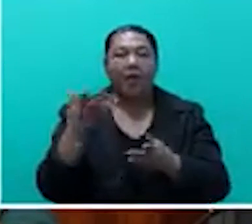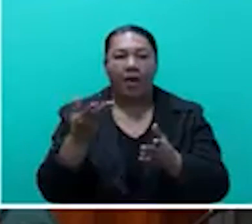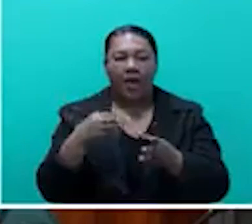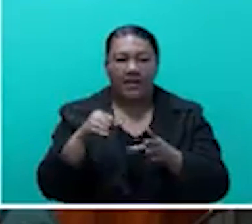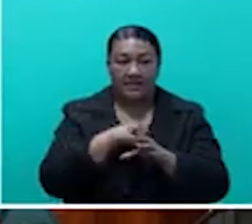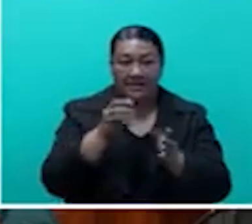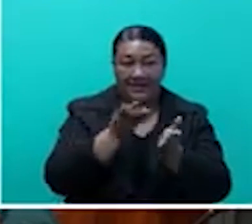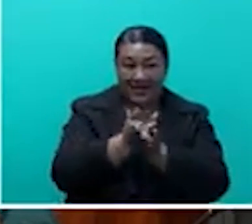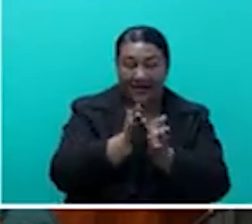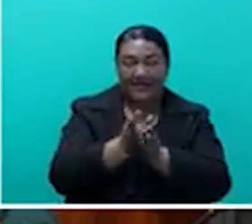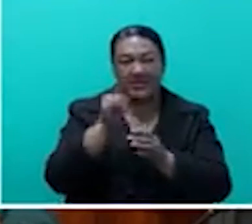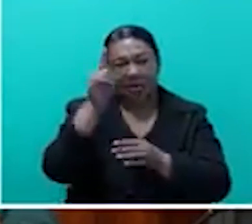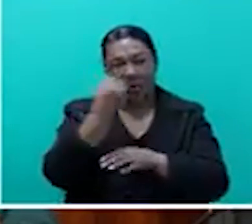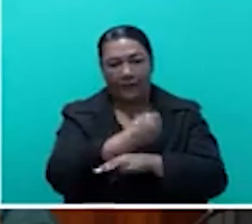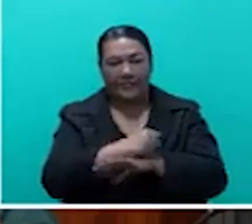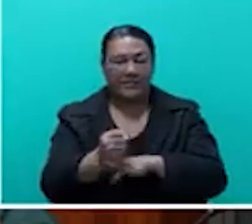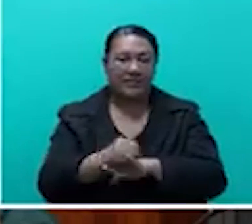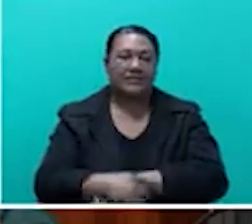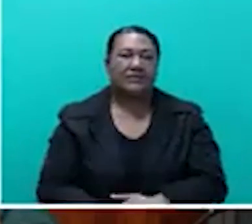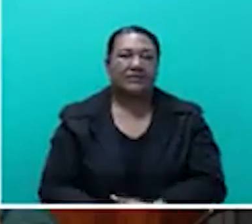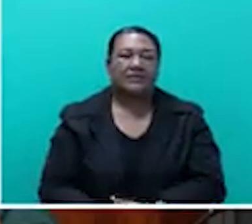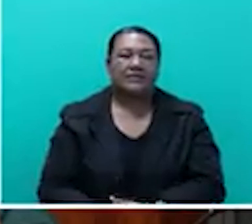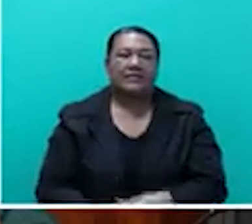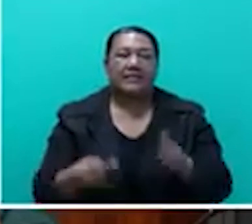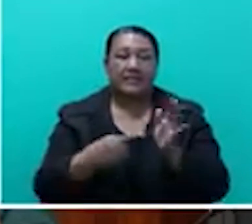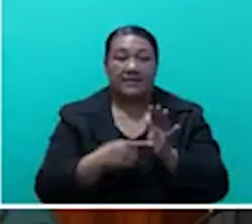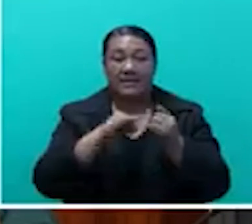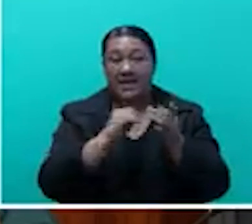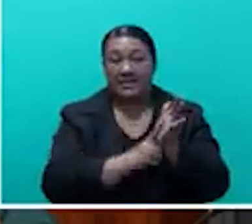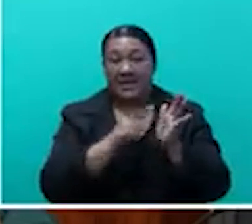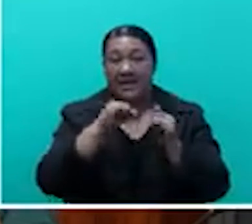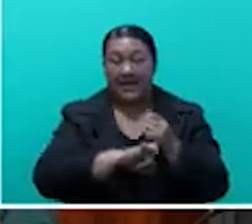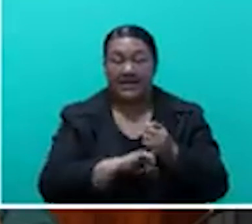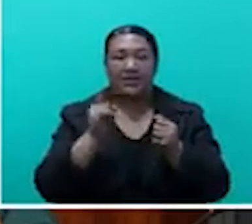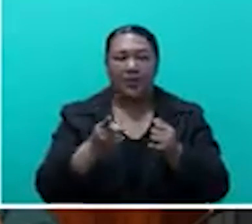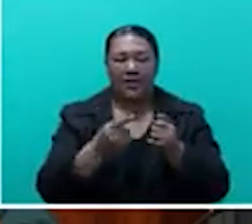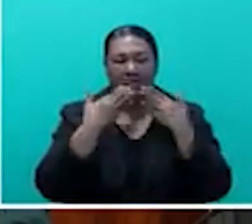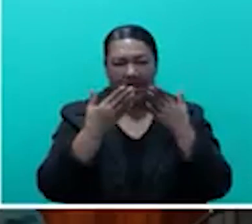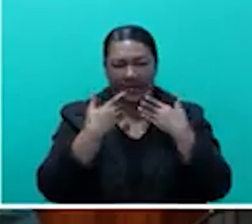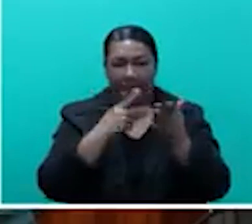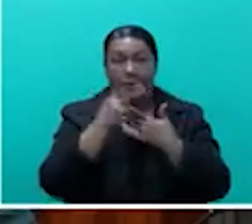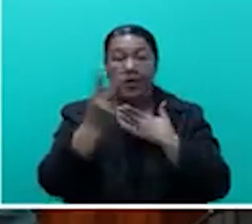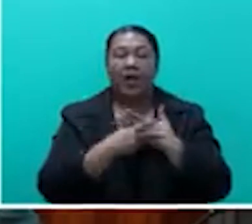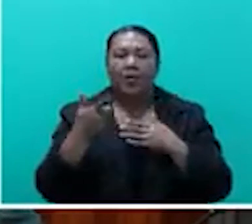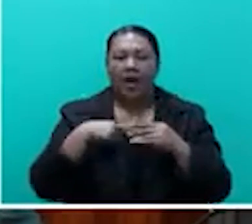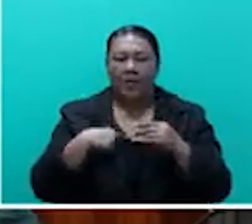scholarship. I thank TSLS for this initiative, as we need more people with